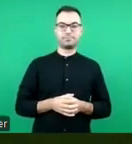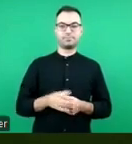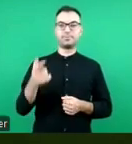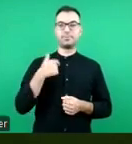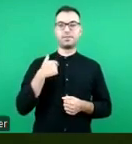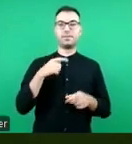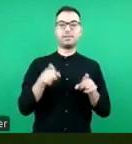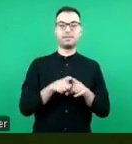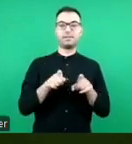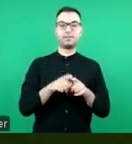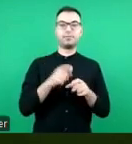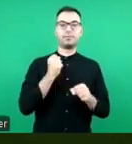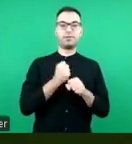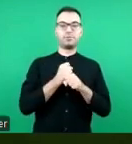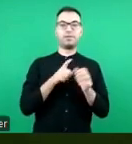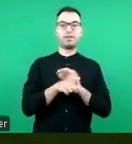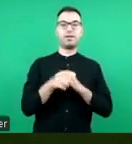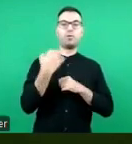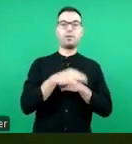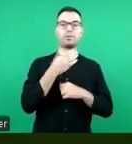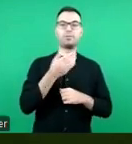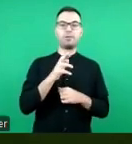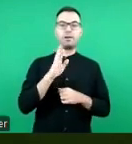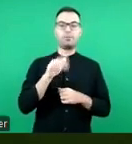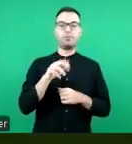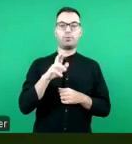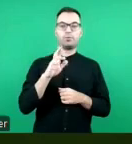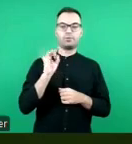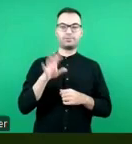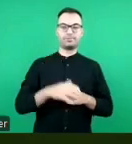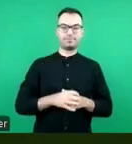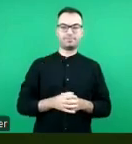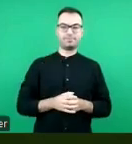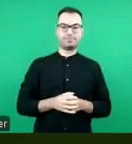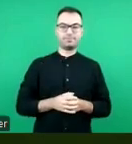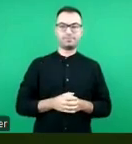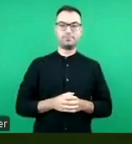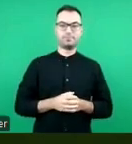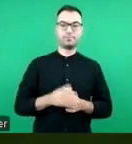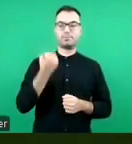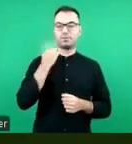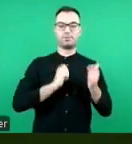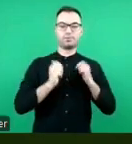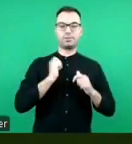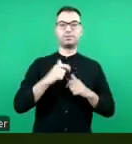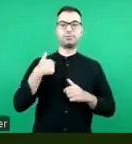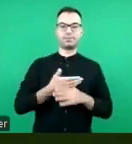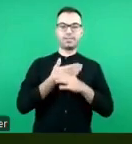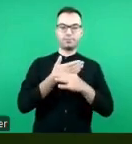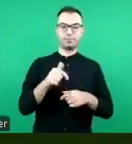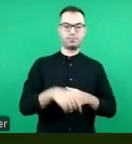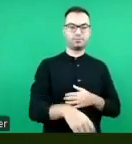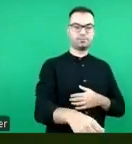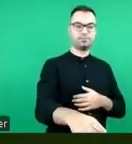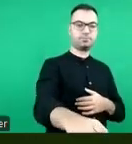the University of Marburg, which is maybe a bit easier to pronounce. It's a great pleasure for me that you're having me here.